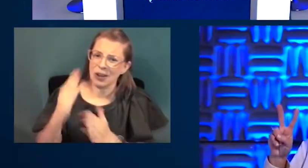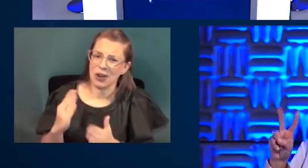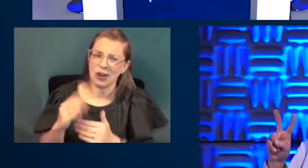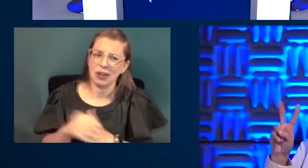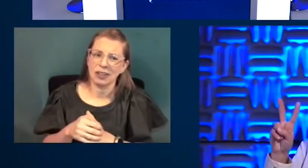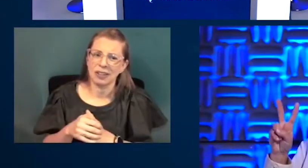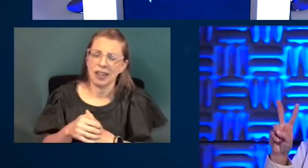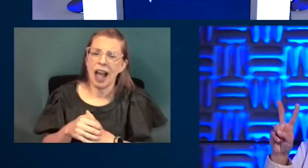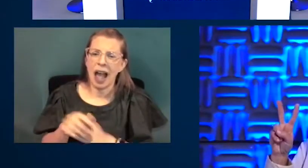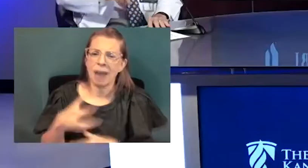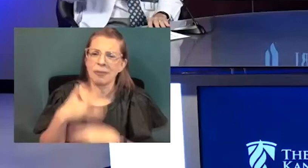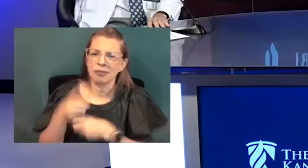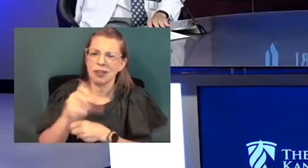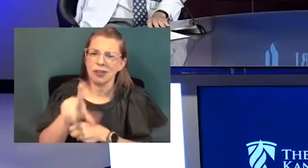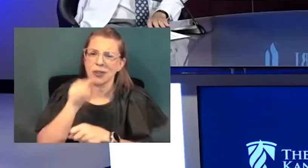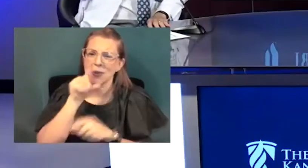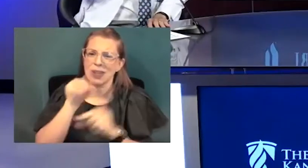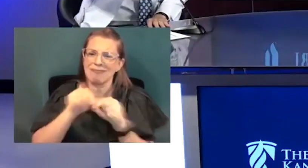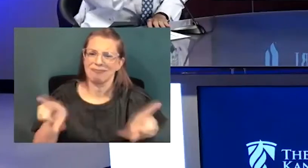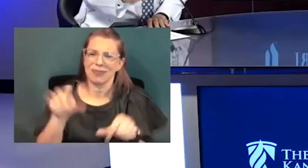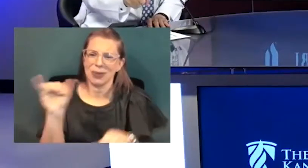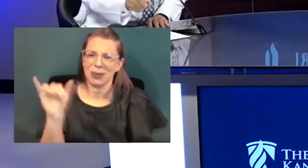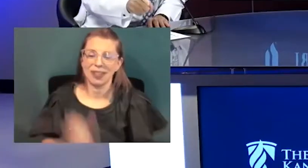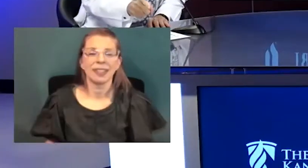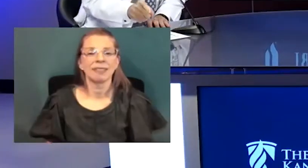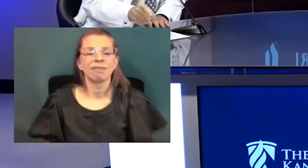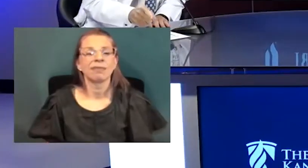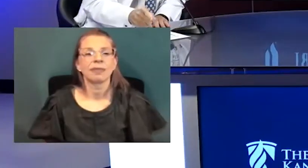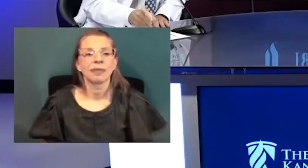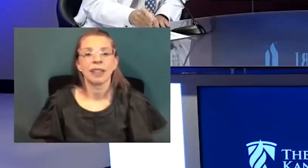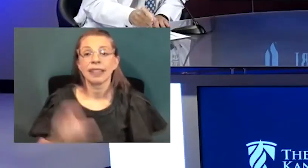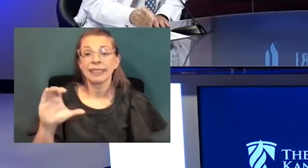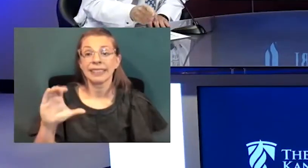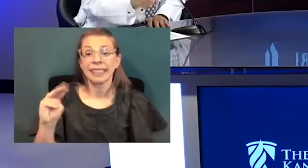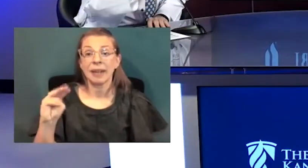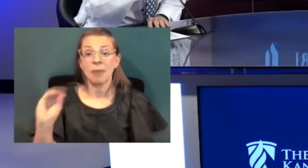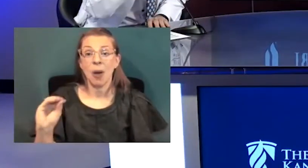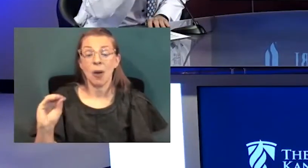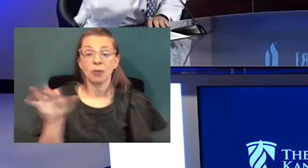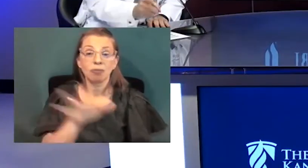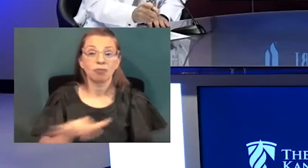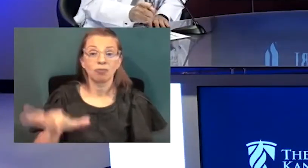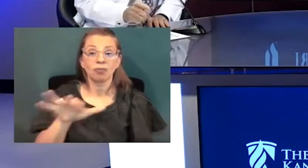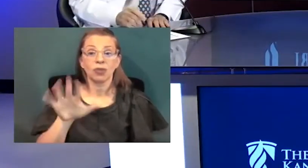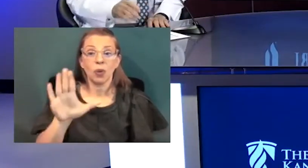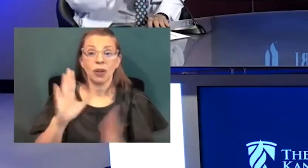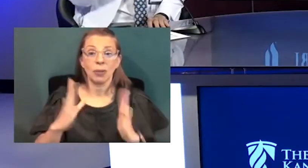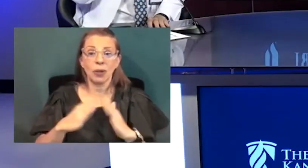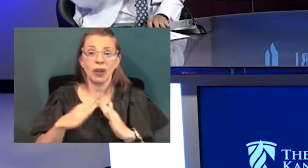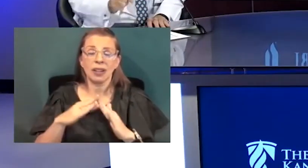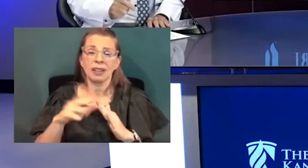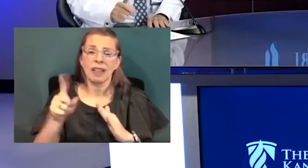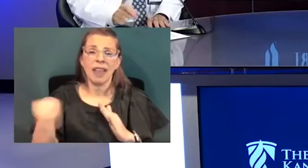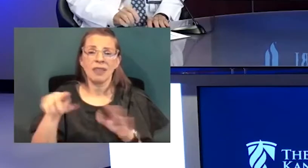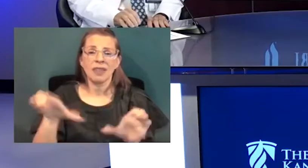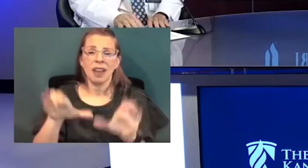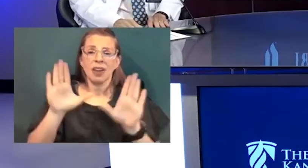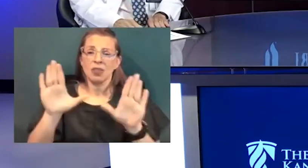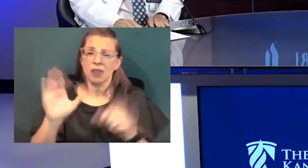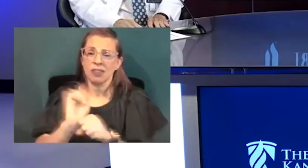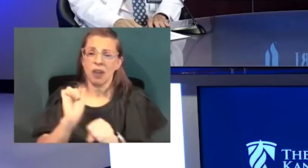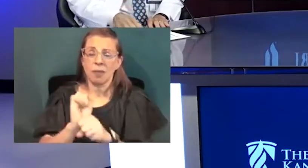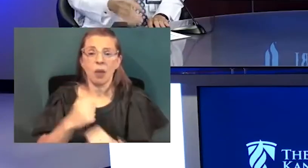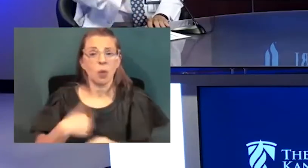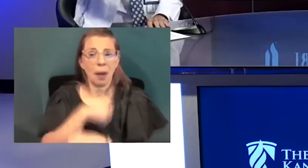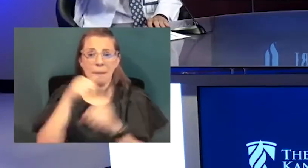too. So just to say, those chief medical officers around your community have done a great job. Yeah. And I would just tell you that we are blessed in Kansas City by the